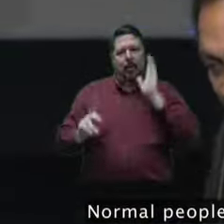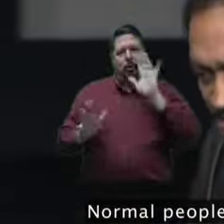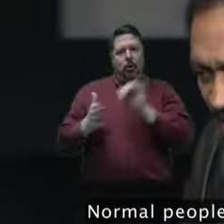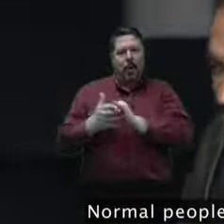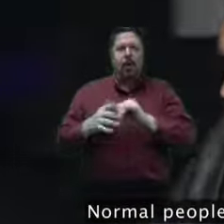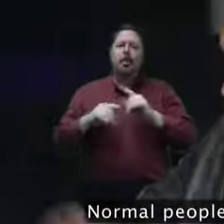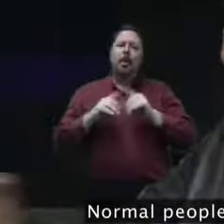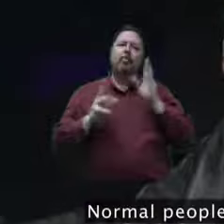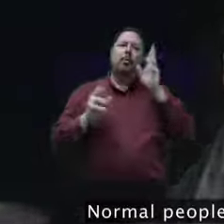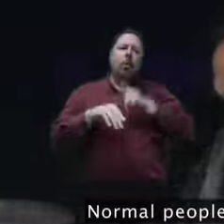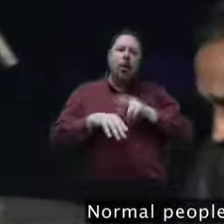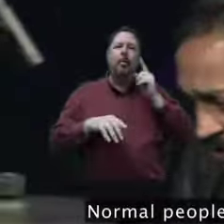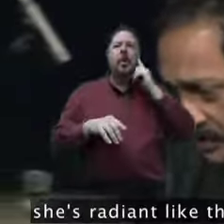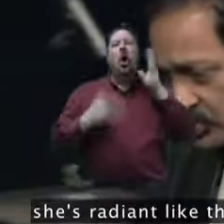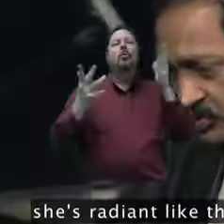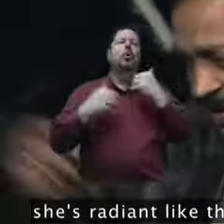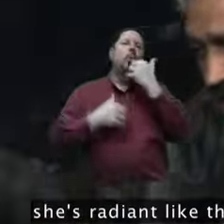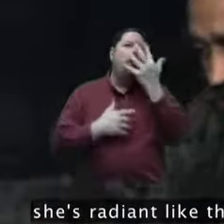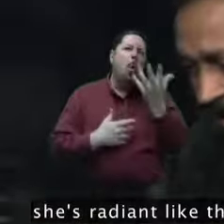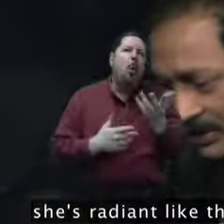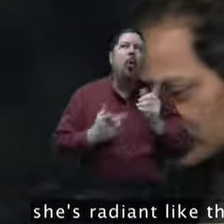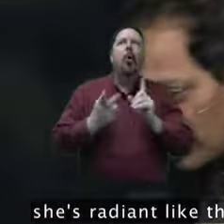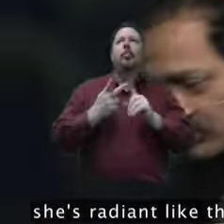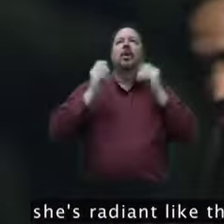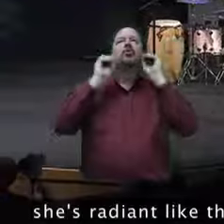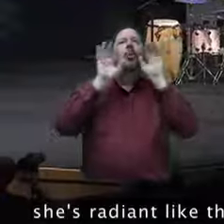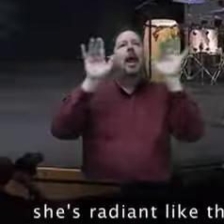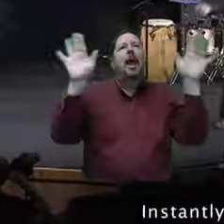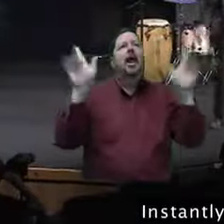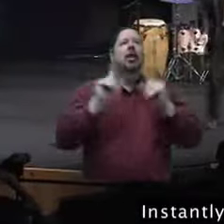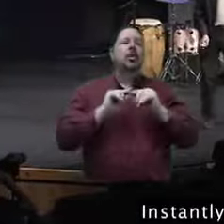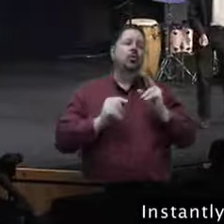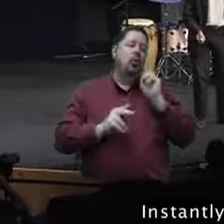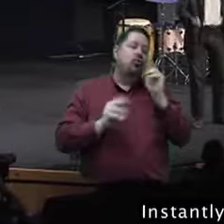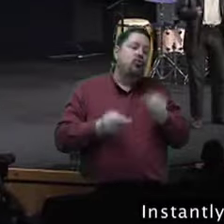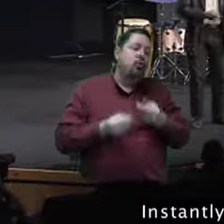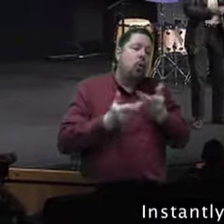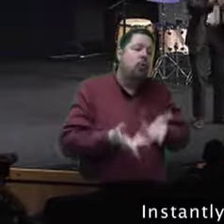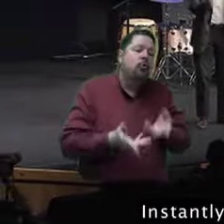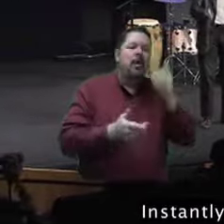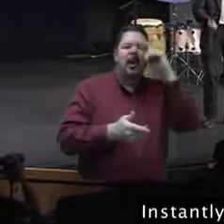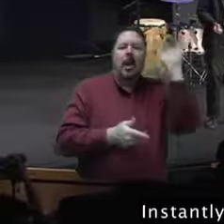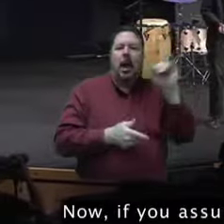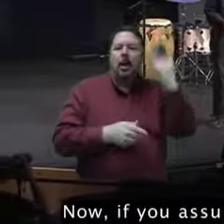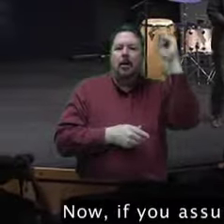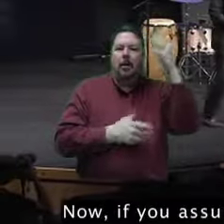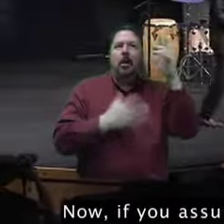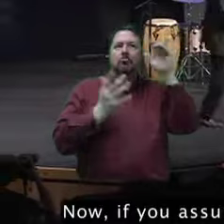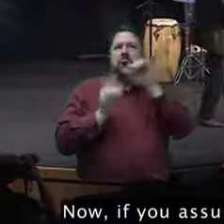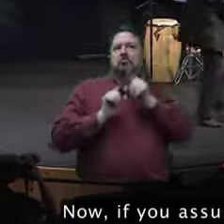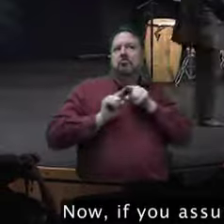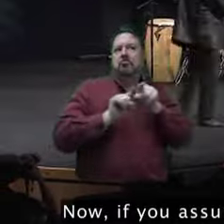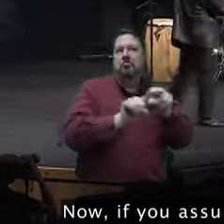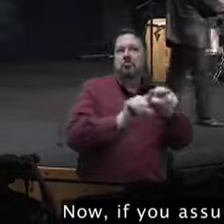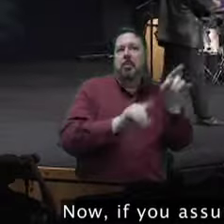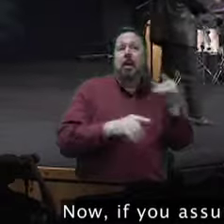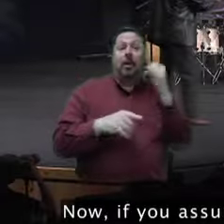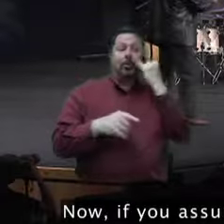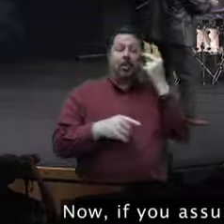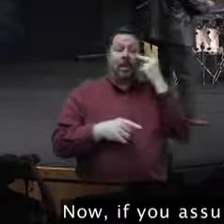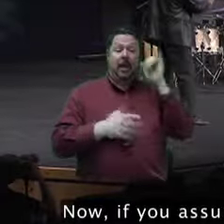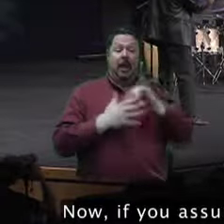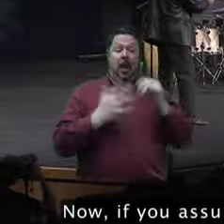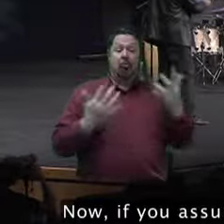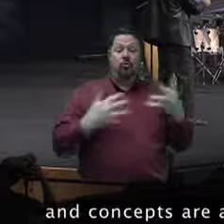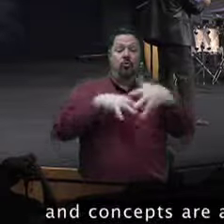Normal people say she's warm like the sun, she's radiant like the sun, she's nurturing like the sun. Instantly, you form the links. Now if you assume that